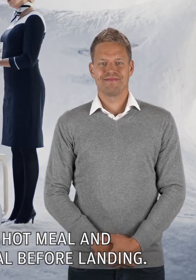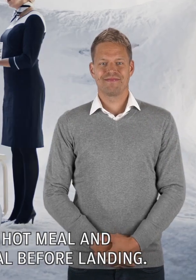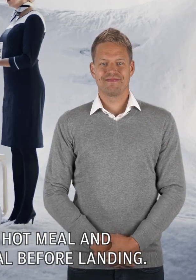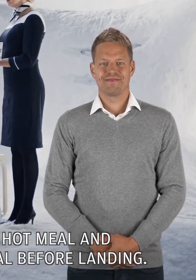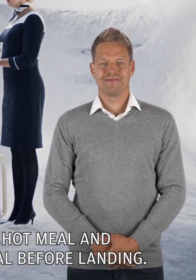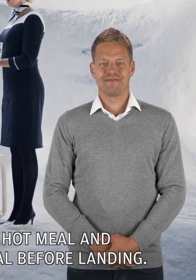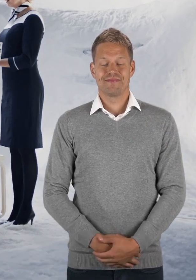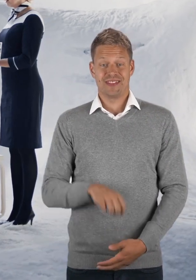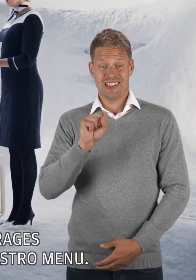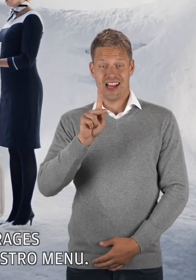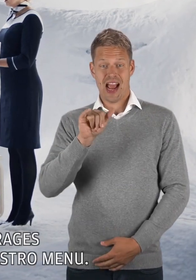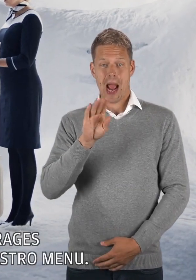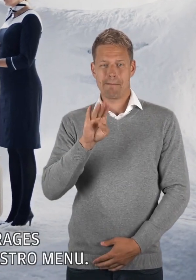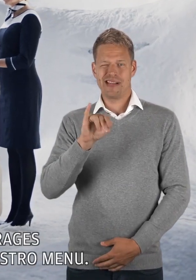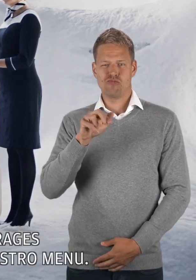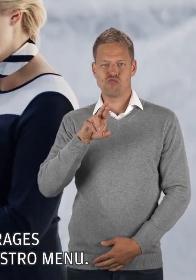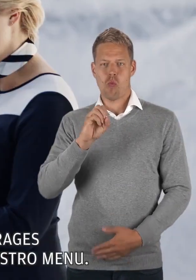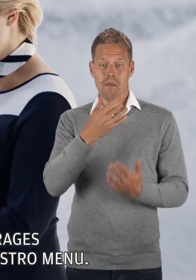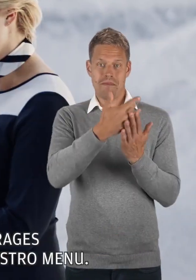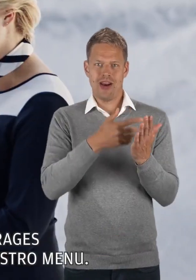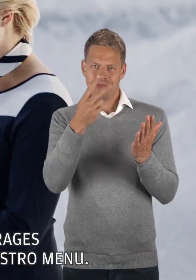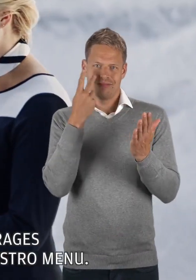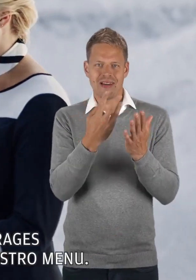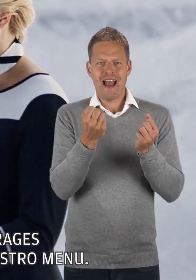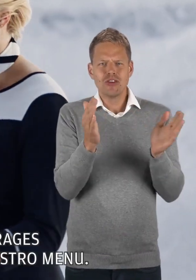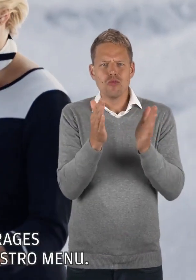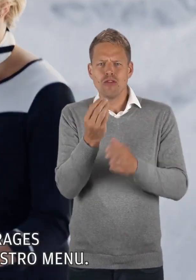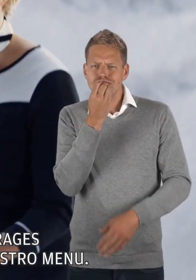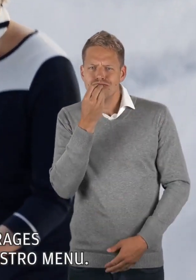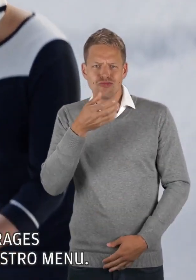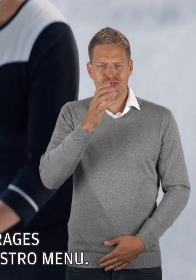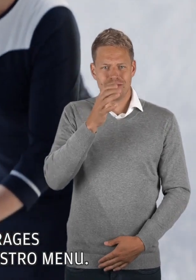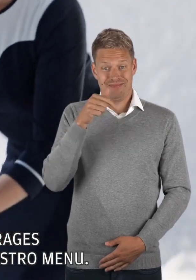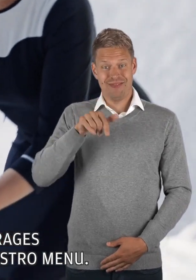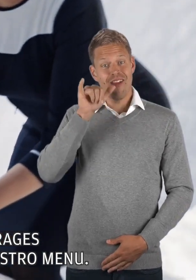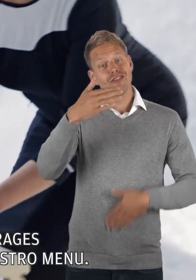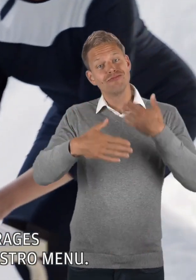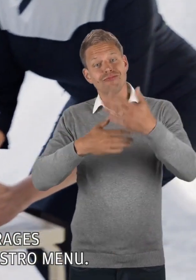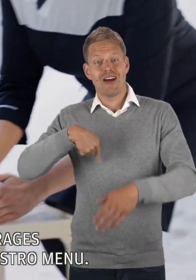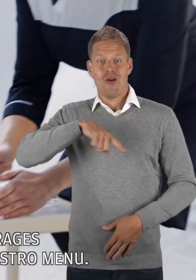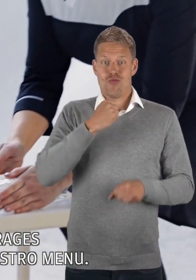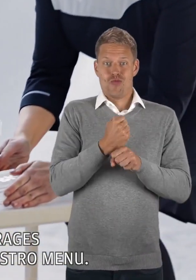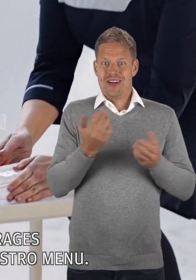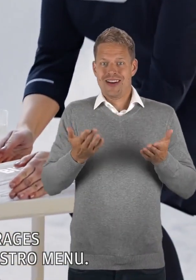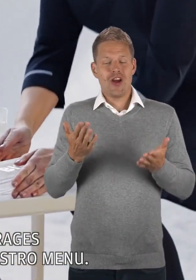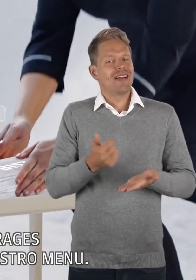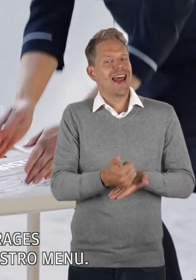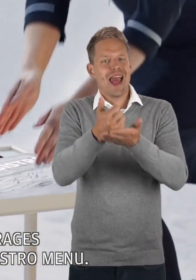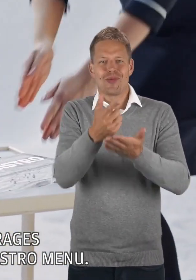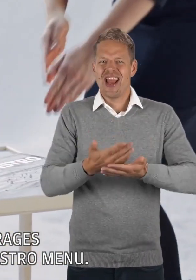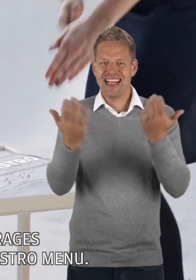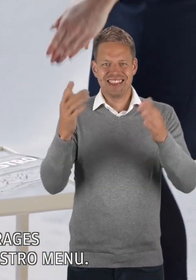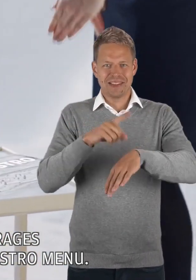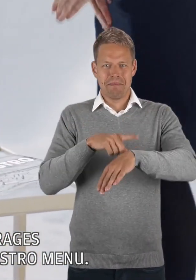landing. You will find snacks and beverages available for purchase on the Sky Bistro menu, and our cabin crew